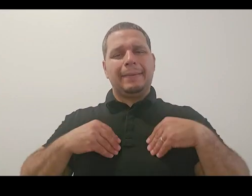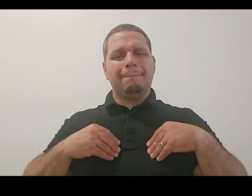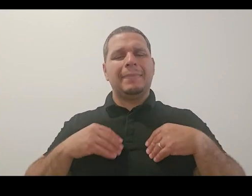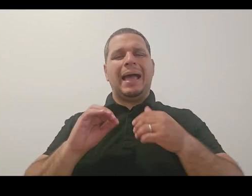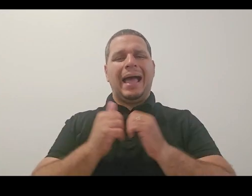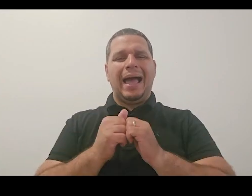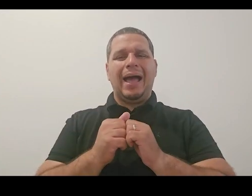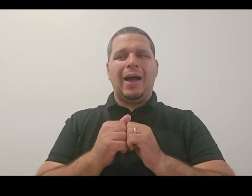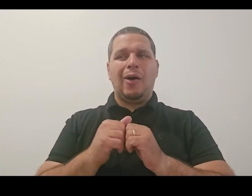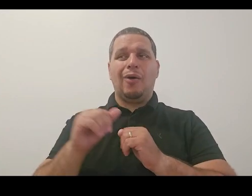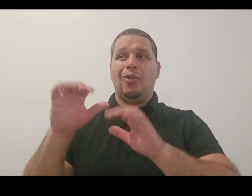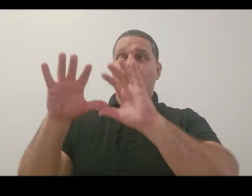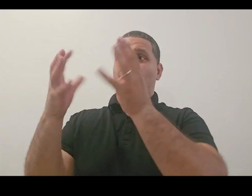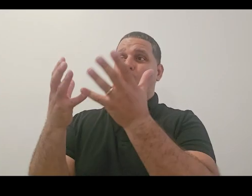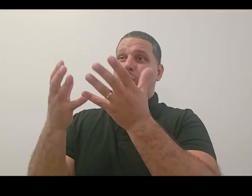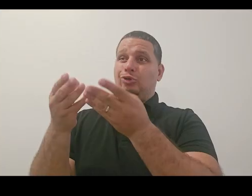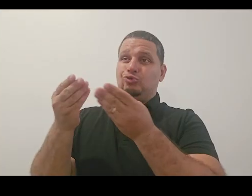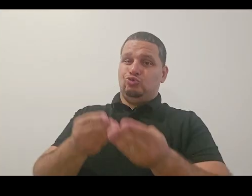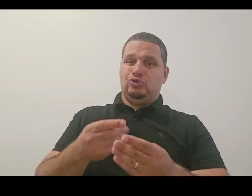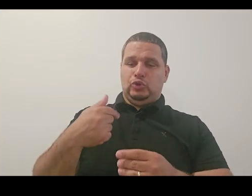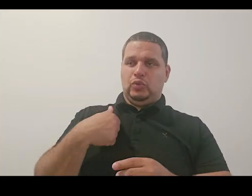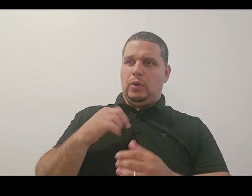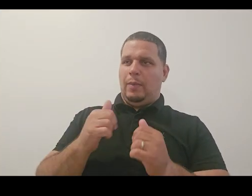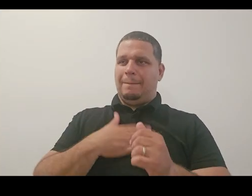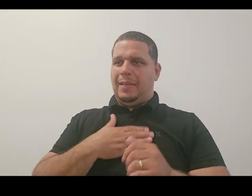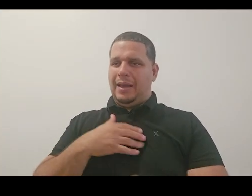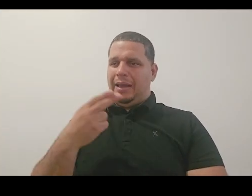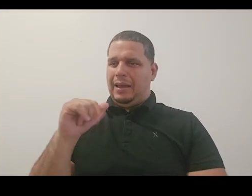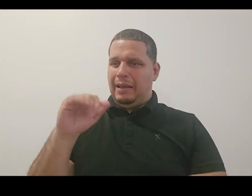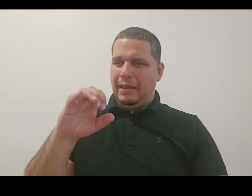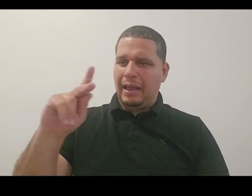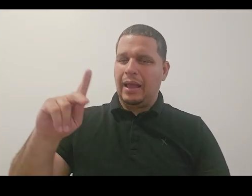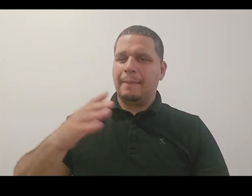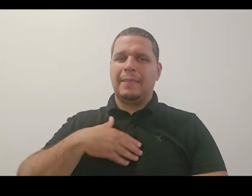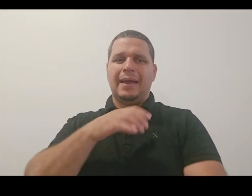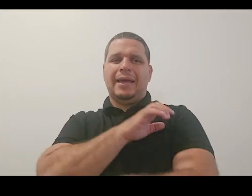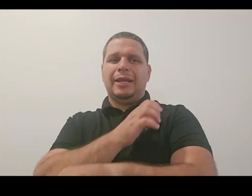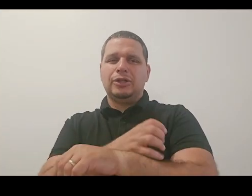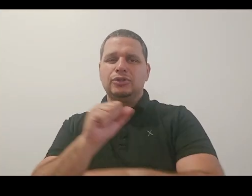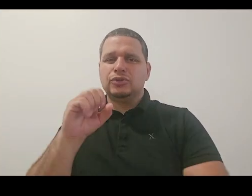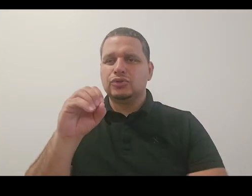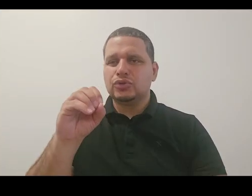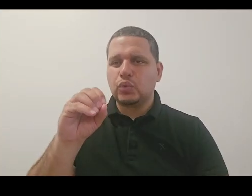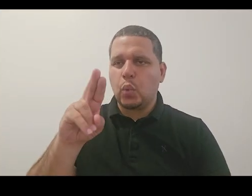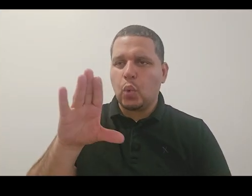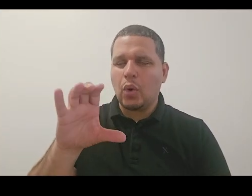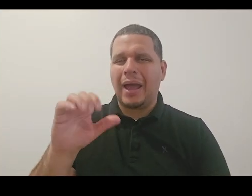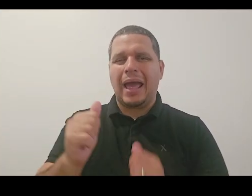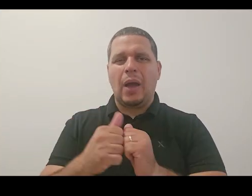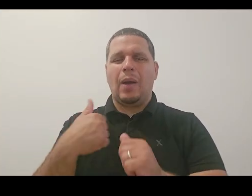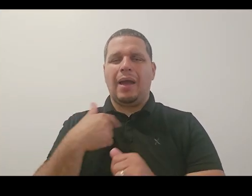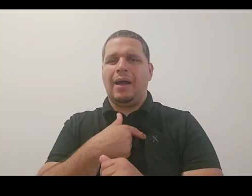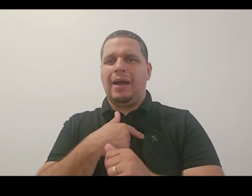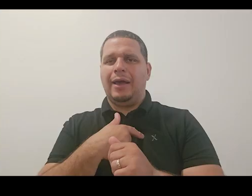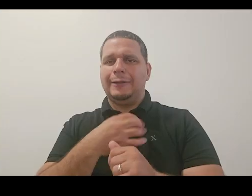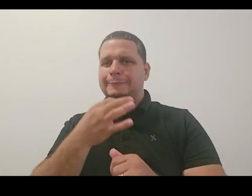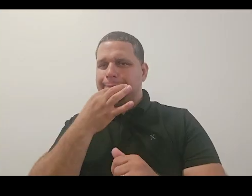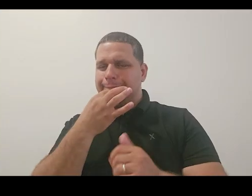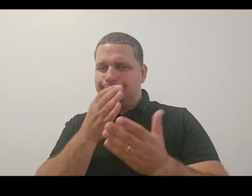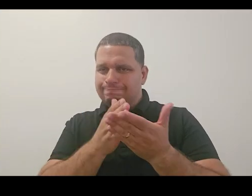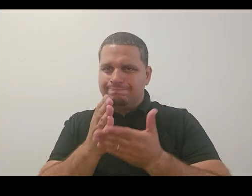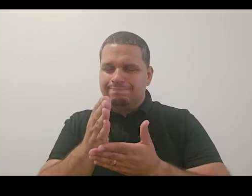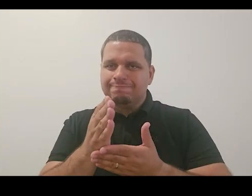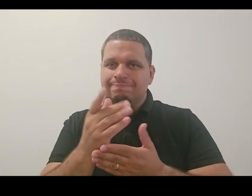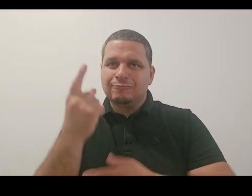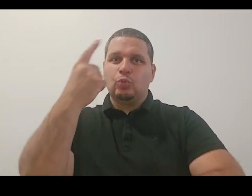the way that you're treated in the world and figure out what are your hacks, what are your energy sources, how do you get by in a